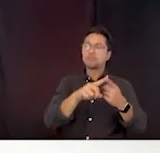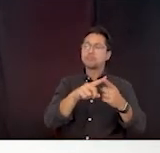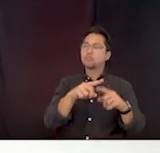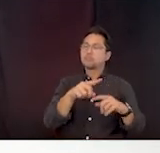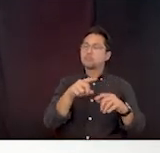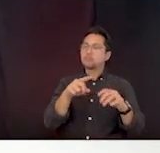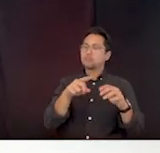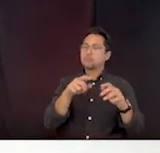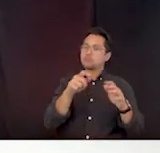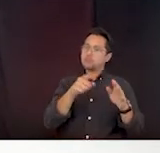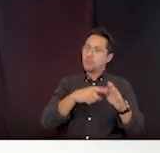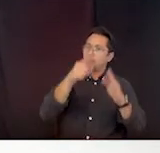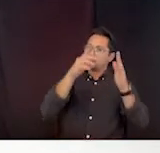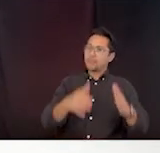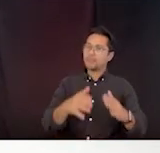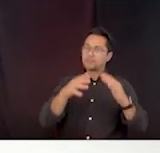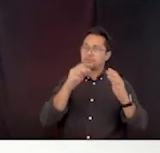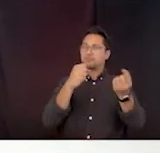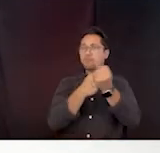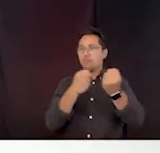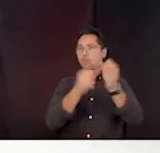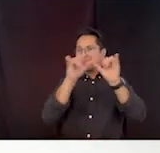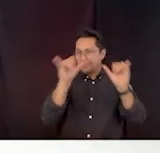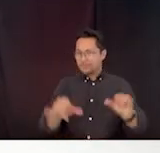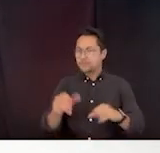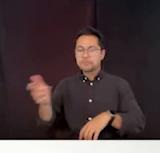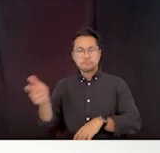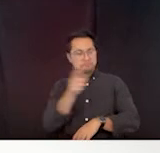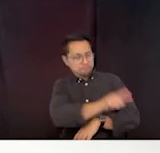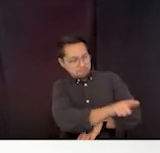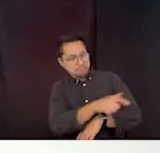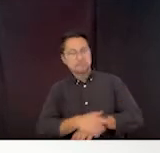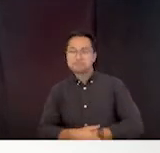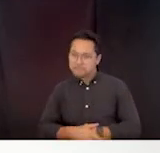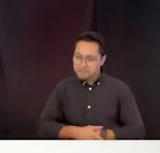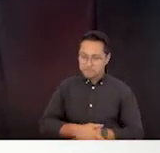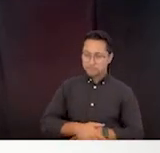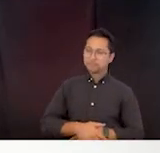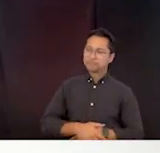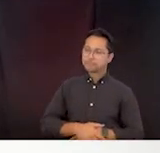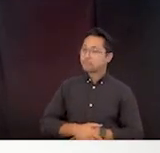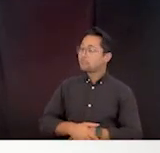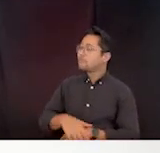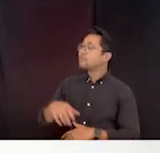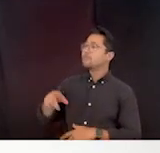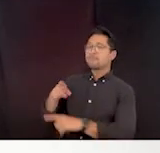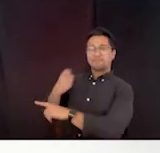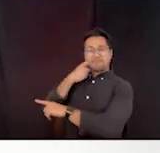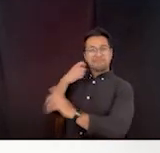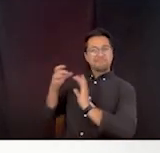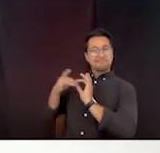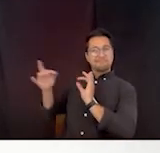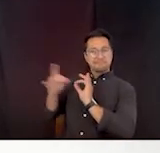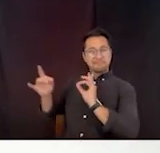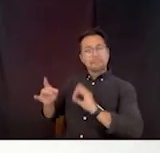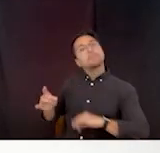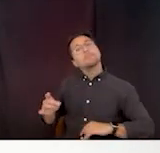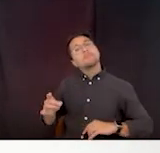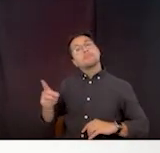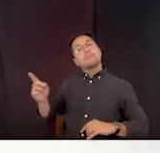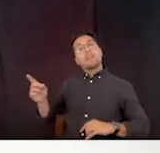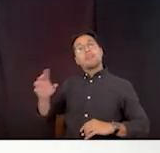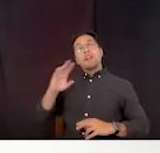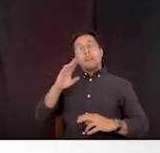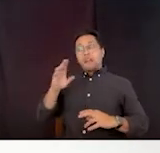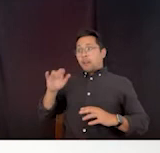So I'm going to pass it over to Dr. Hans to talk about the other medical providers. So just like Amy said, when you've kind of opened up